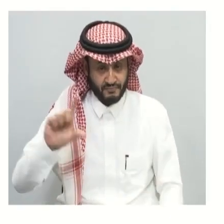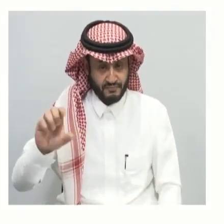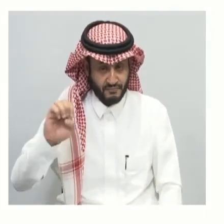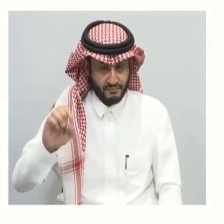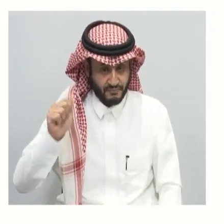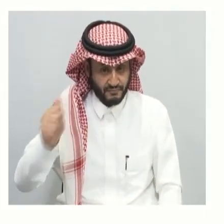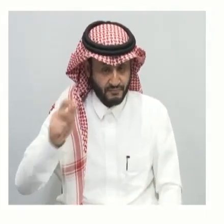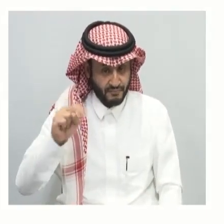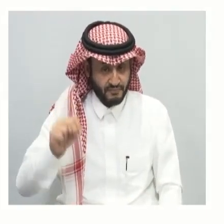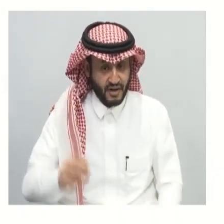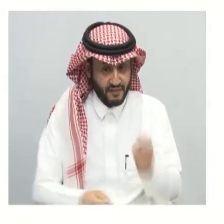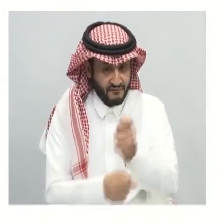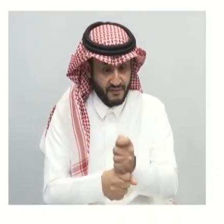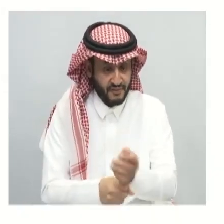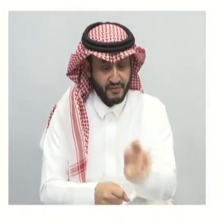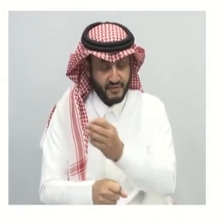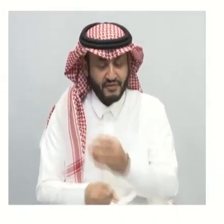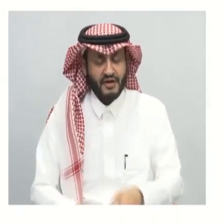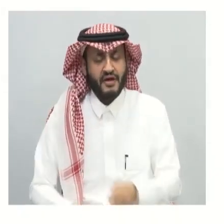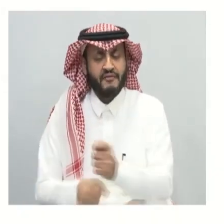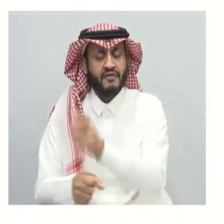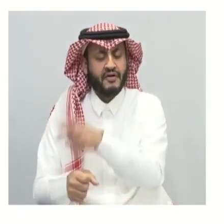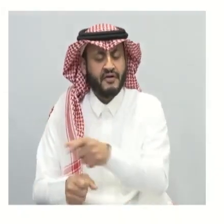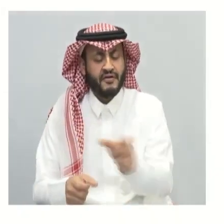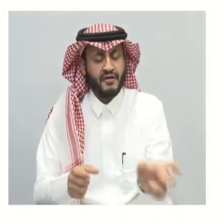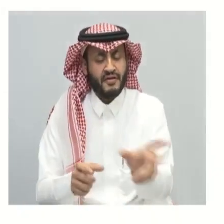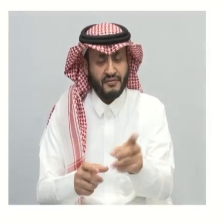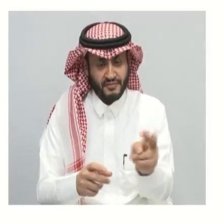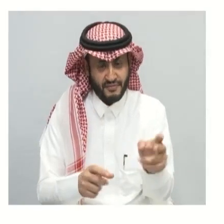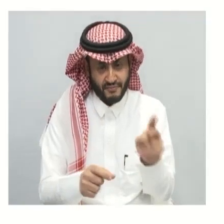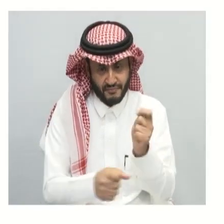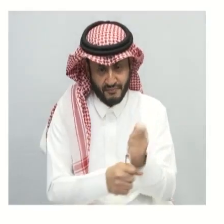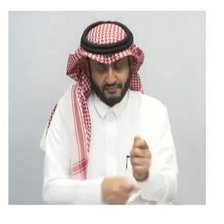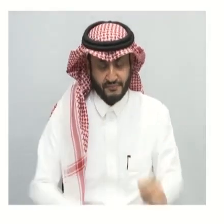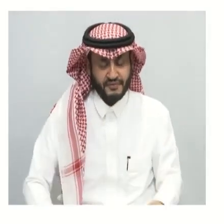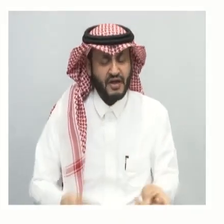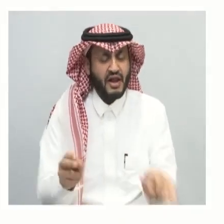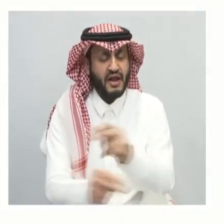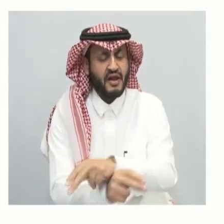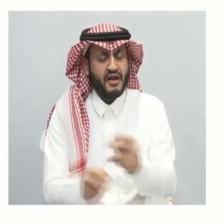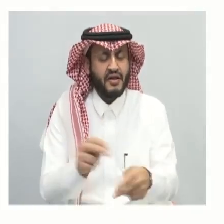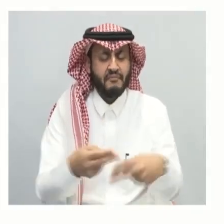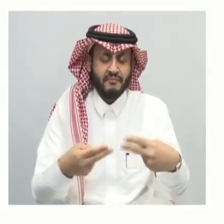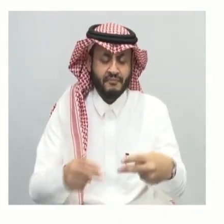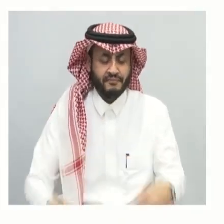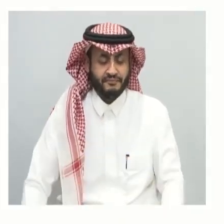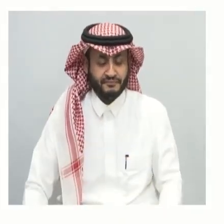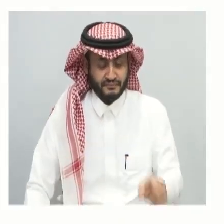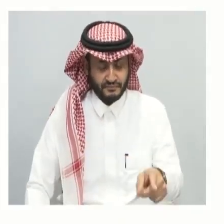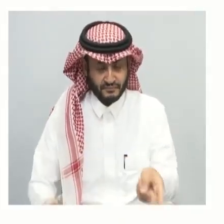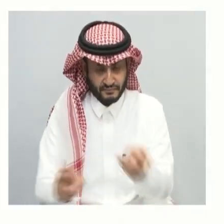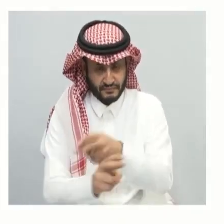and here is the noun. We can change the order, and I can say, clean your